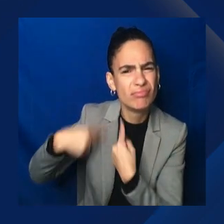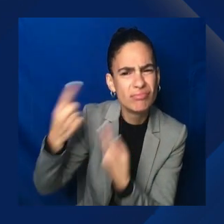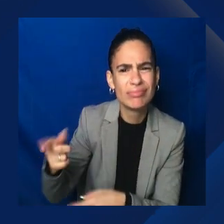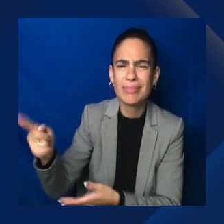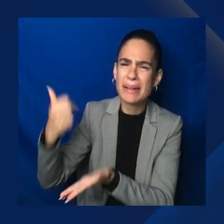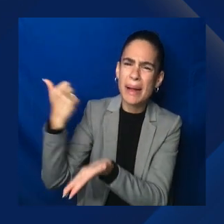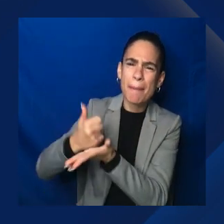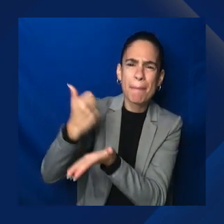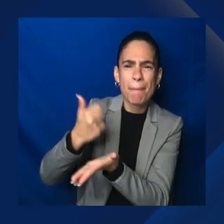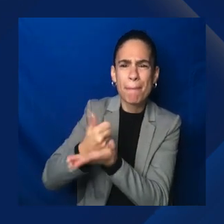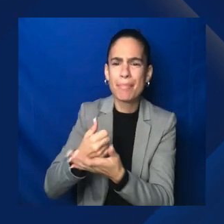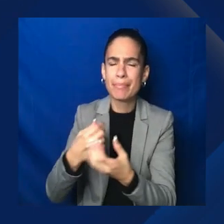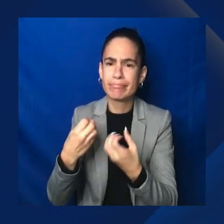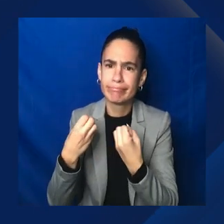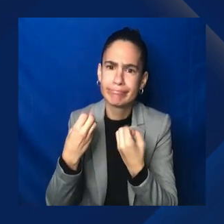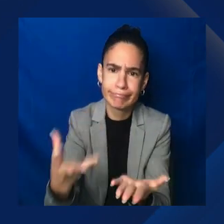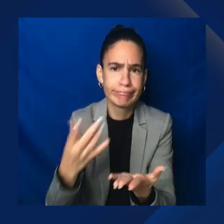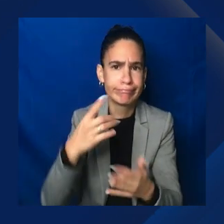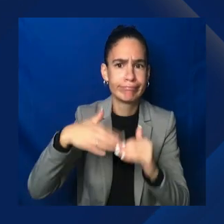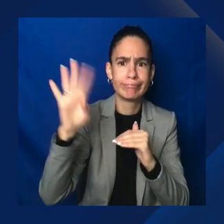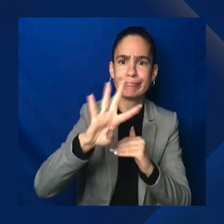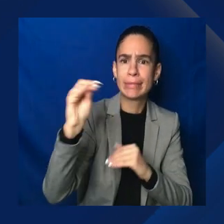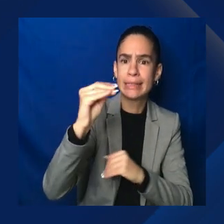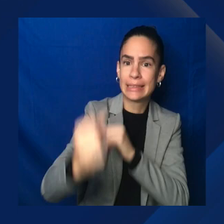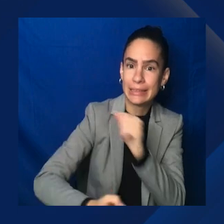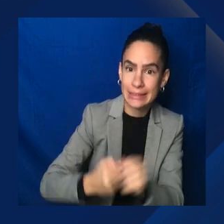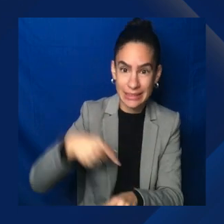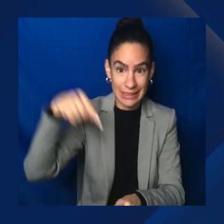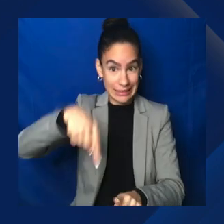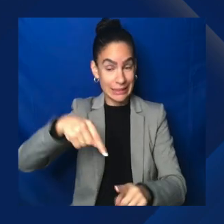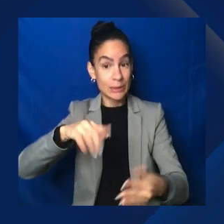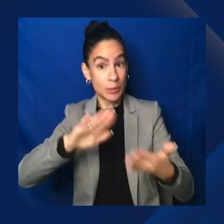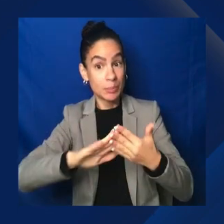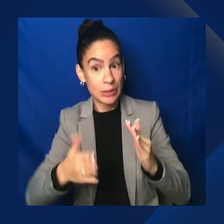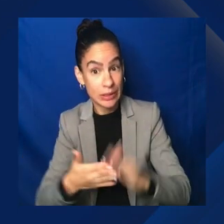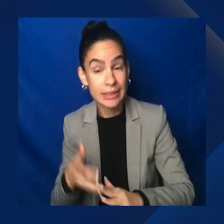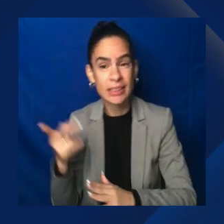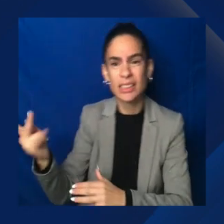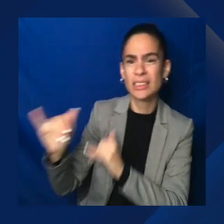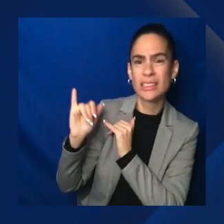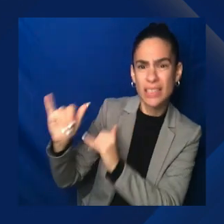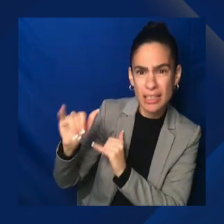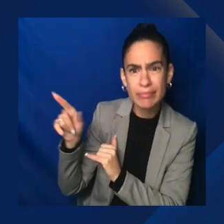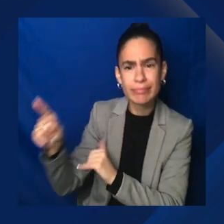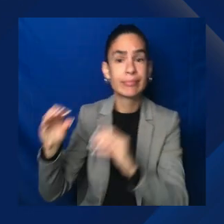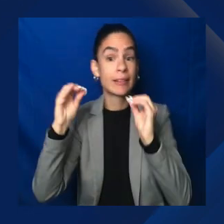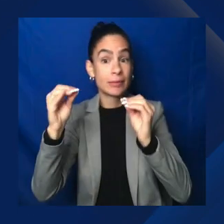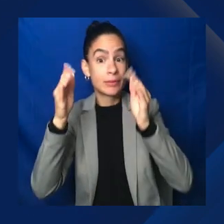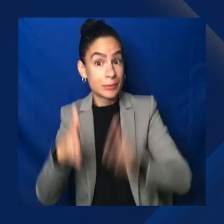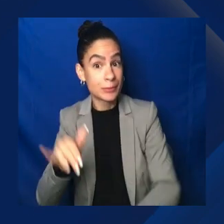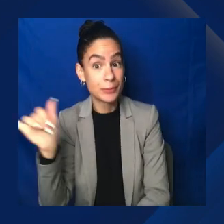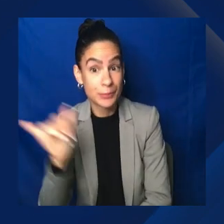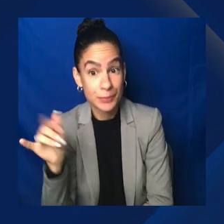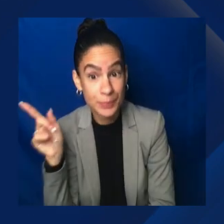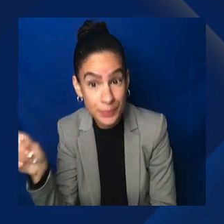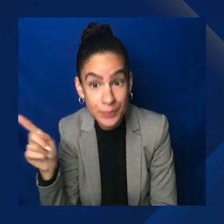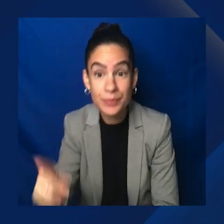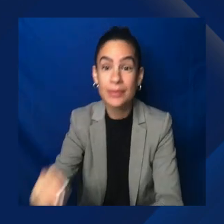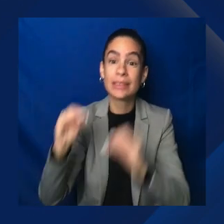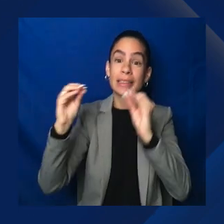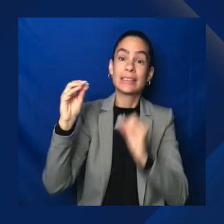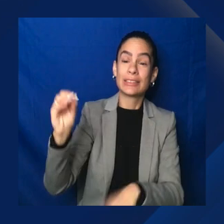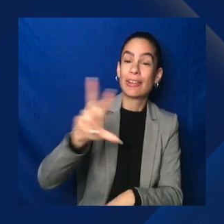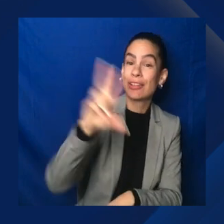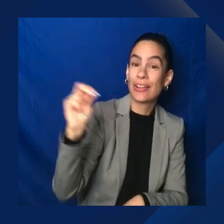40 years. And like myself, she is also an educator, teaching for 3 decades at the University of